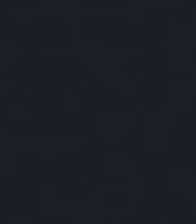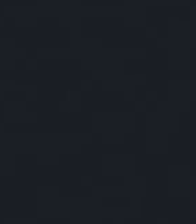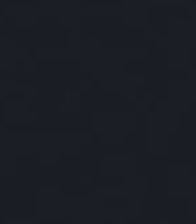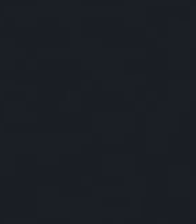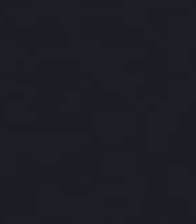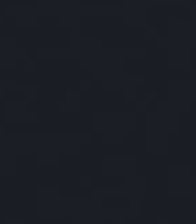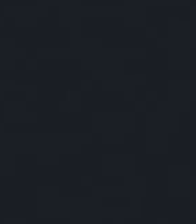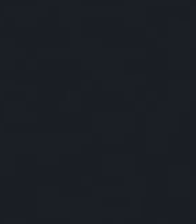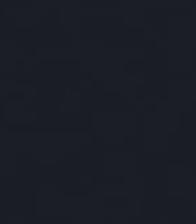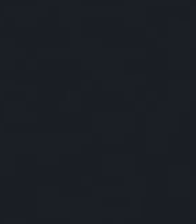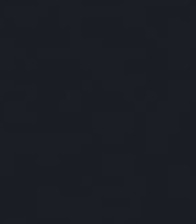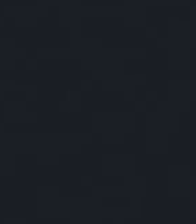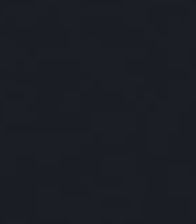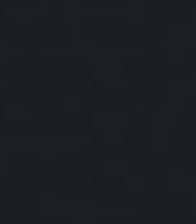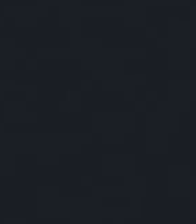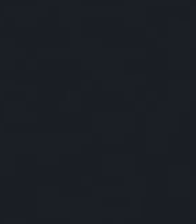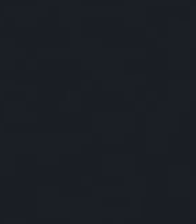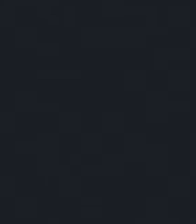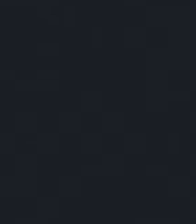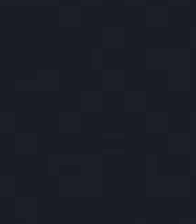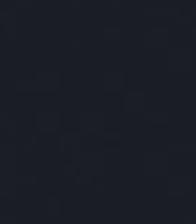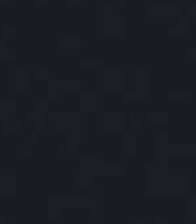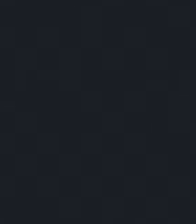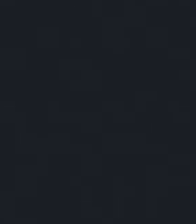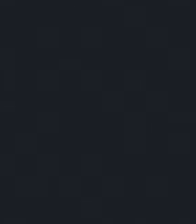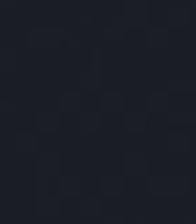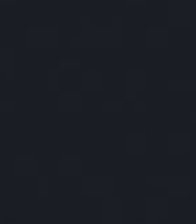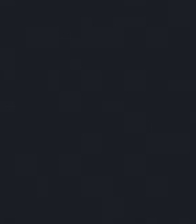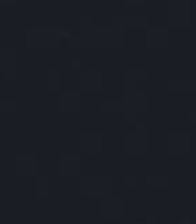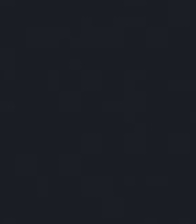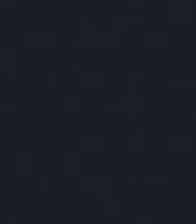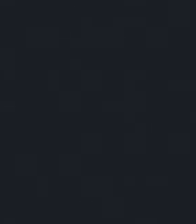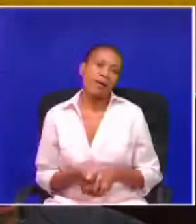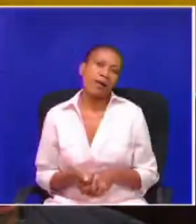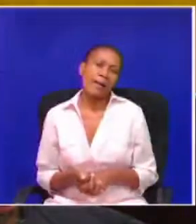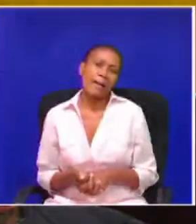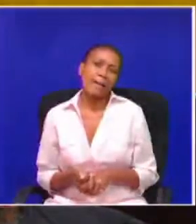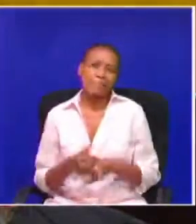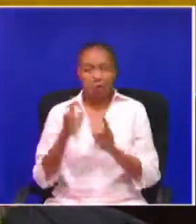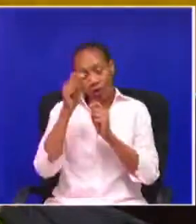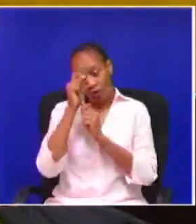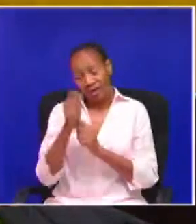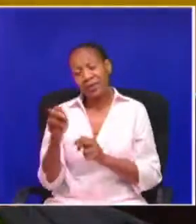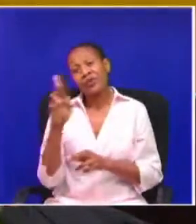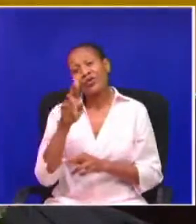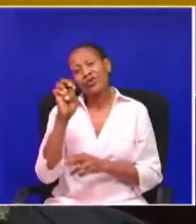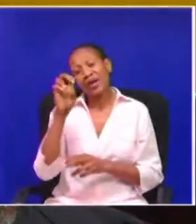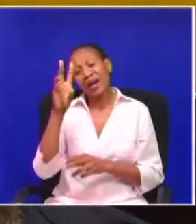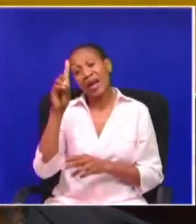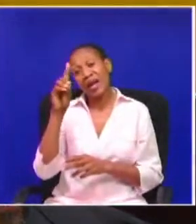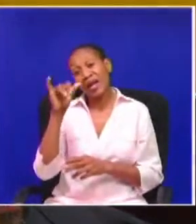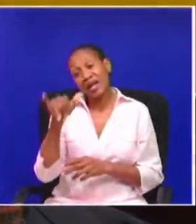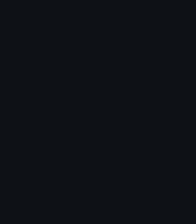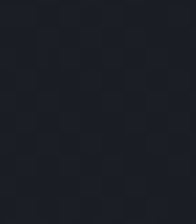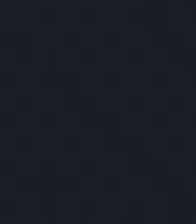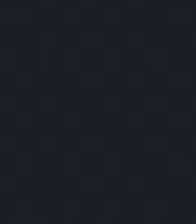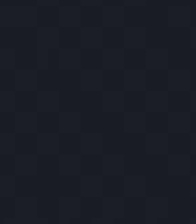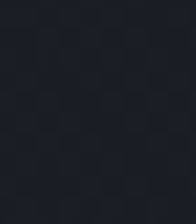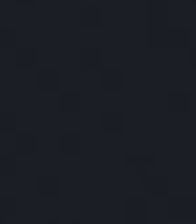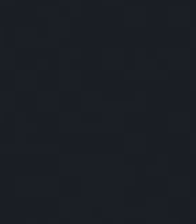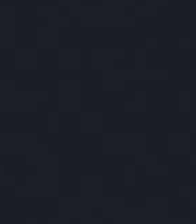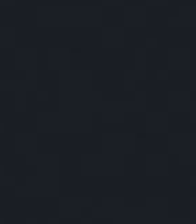is a Steenhuisen. procedure of the House that members Honorable- must indicate the Honorable rule on Reddy. which they raise.